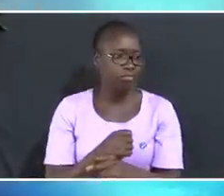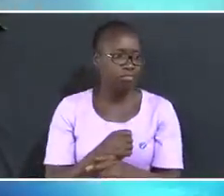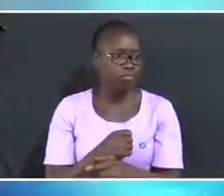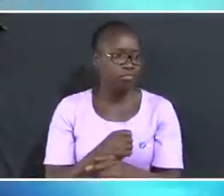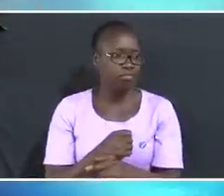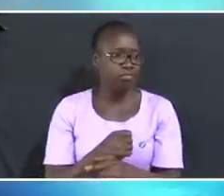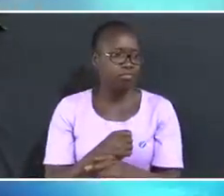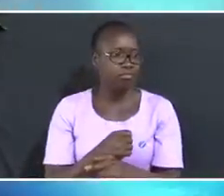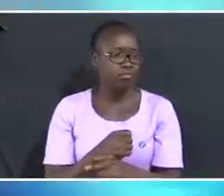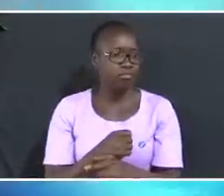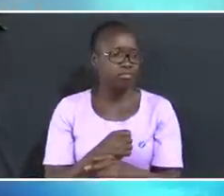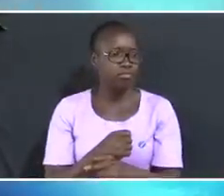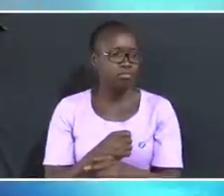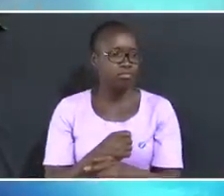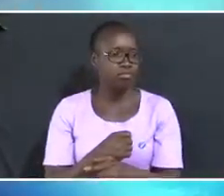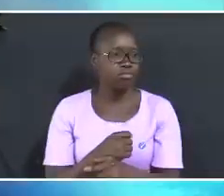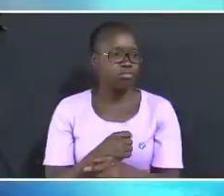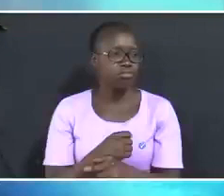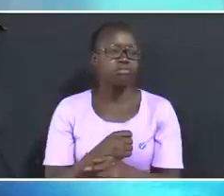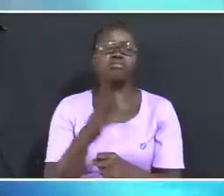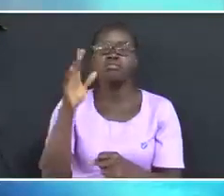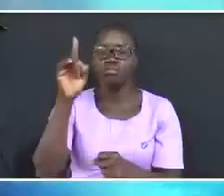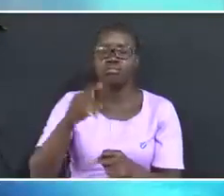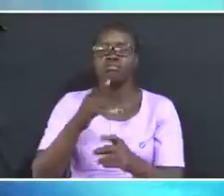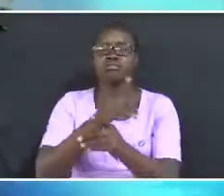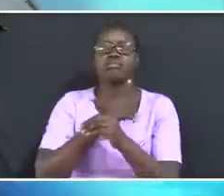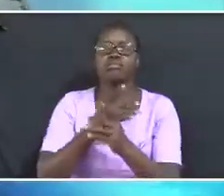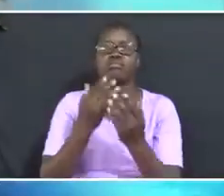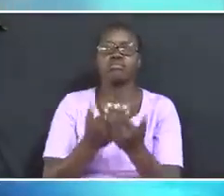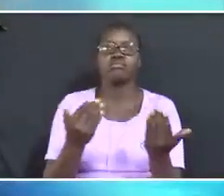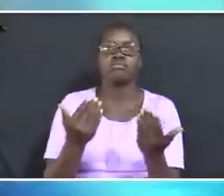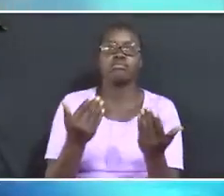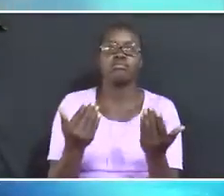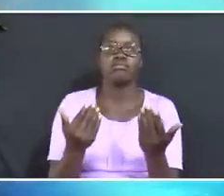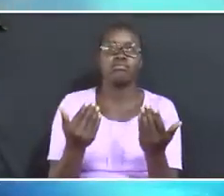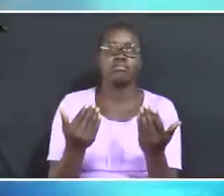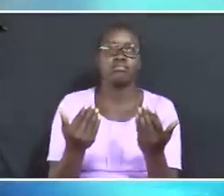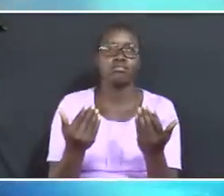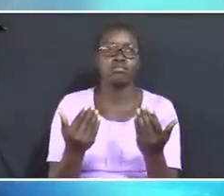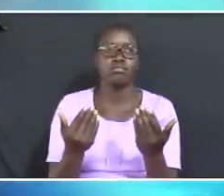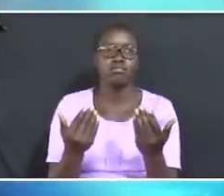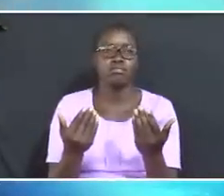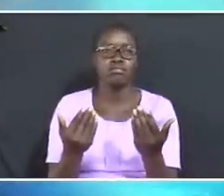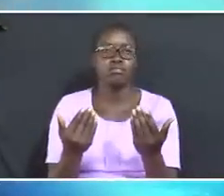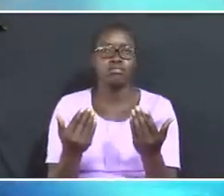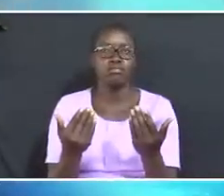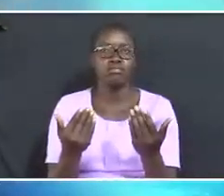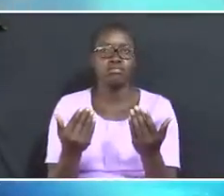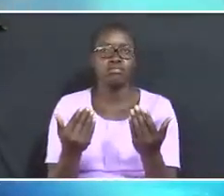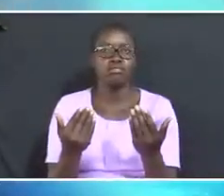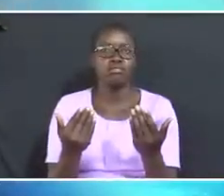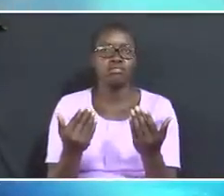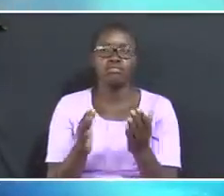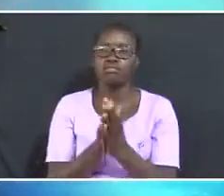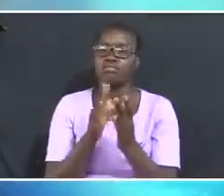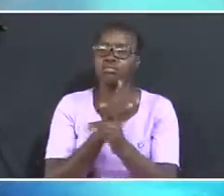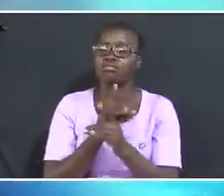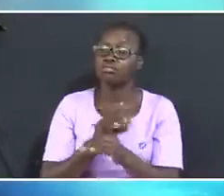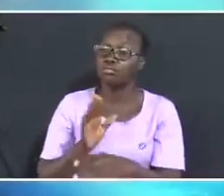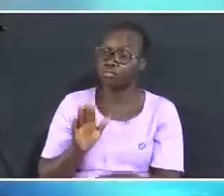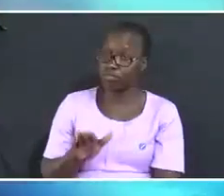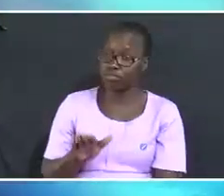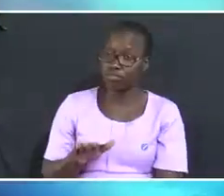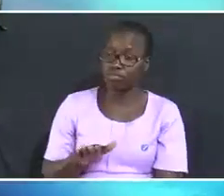They must defend it. Defend the children from being mistreated because of religion. Defend the women